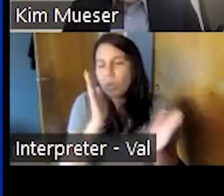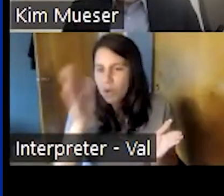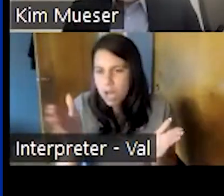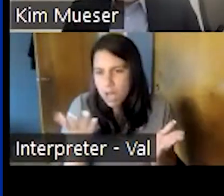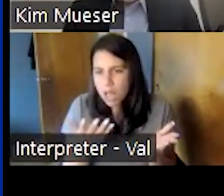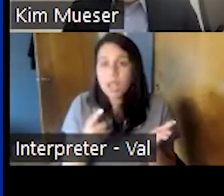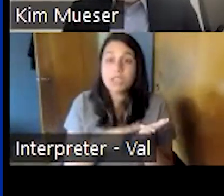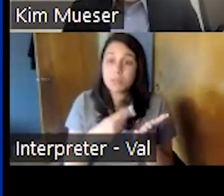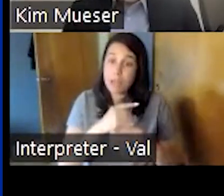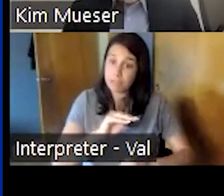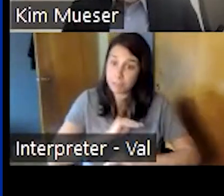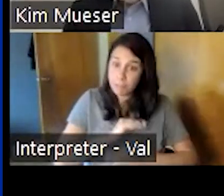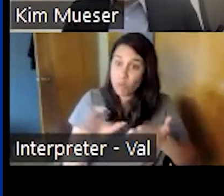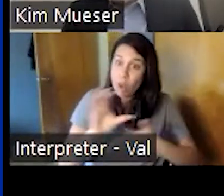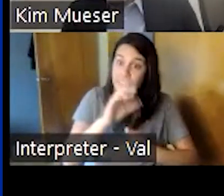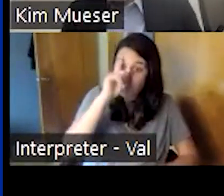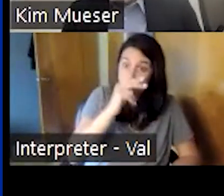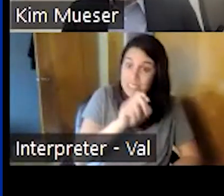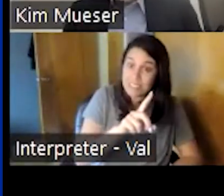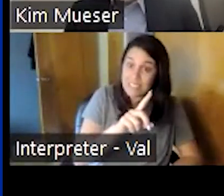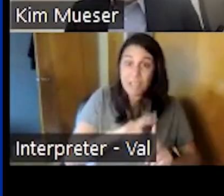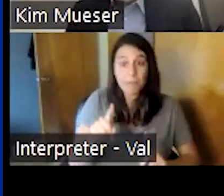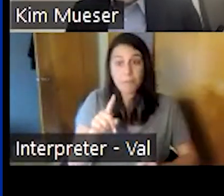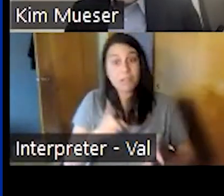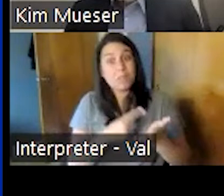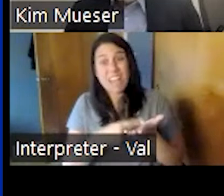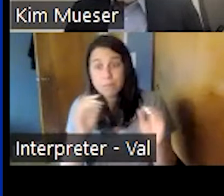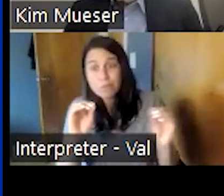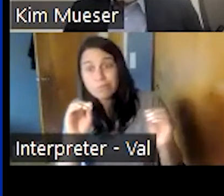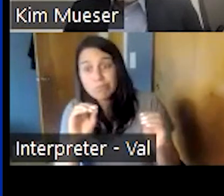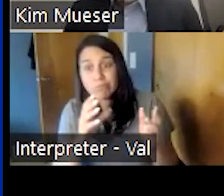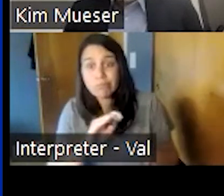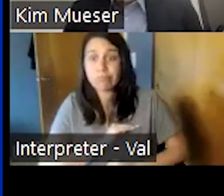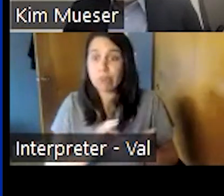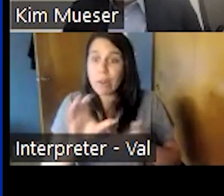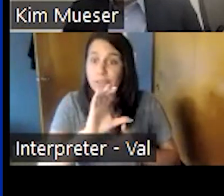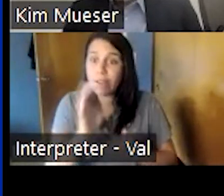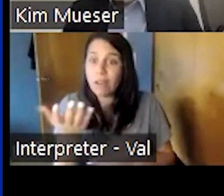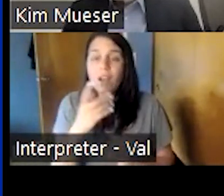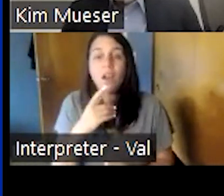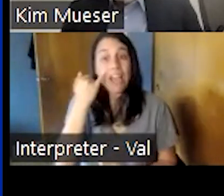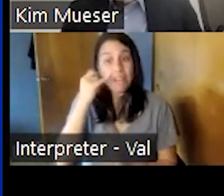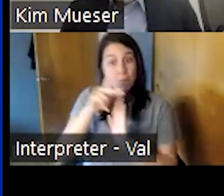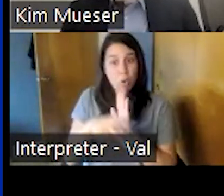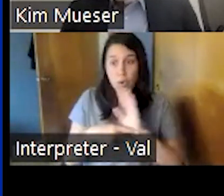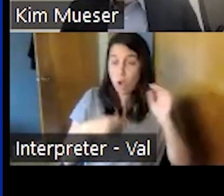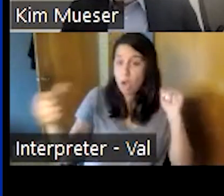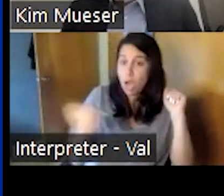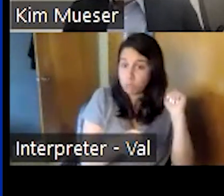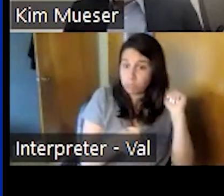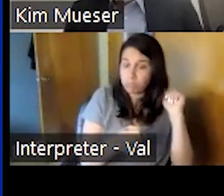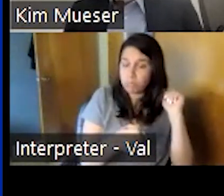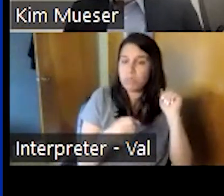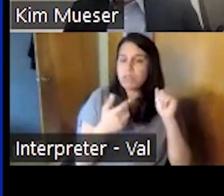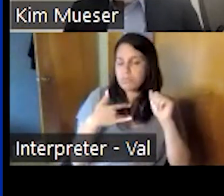meeting criteria for PTSD, but not necessarily other times. So if you get people into a protocol for that, you tend to get them in